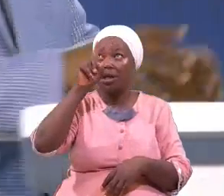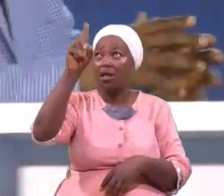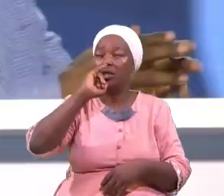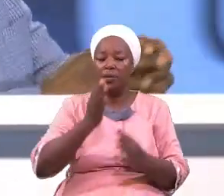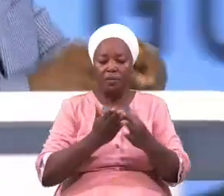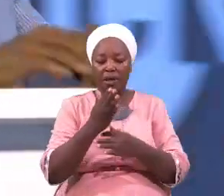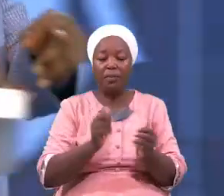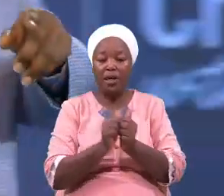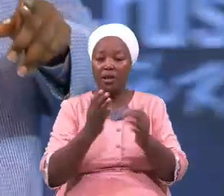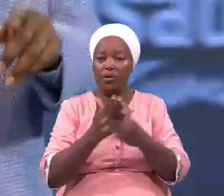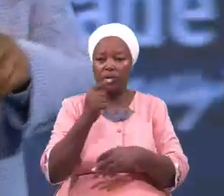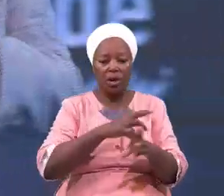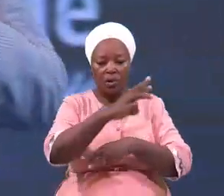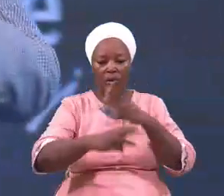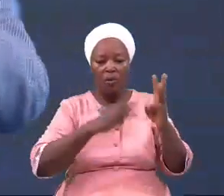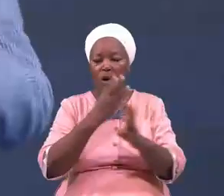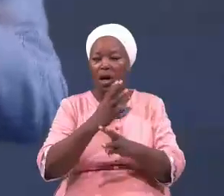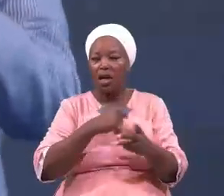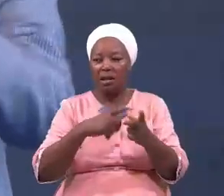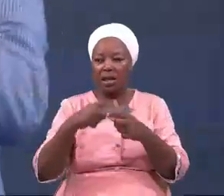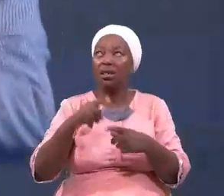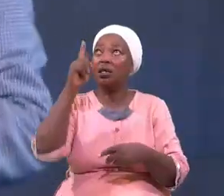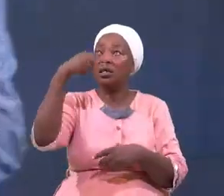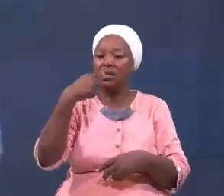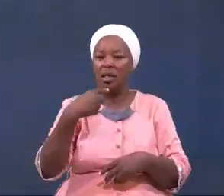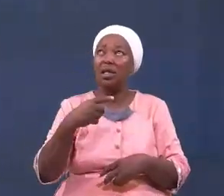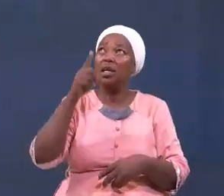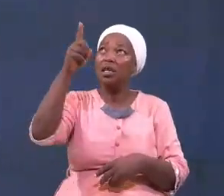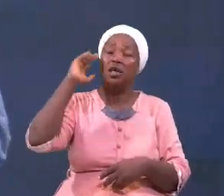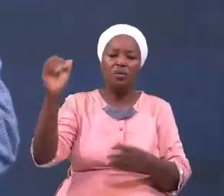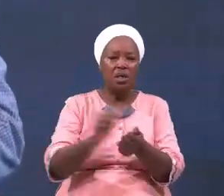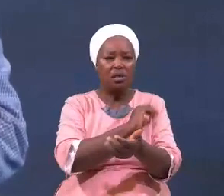world. And he says he will smite.